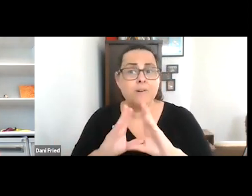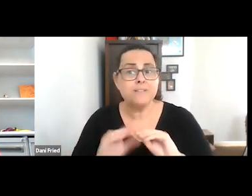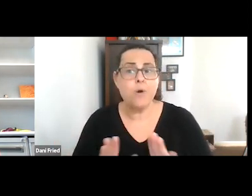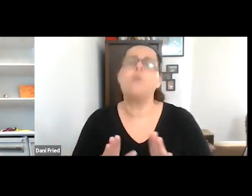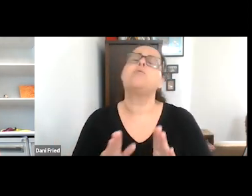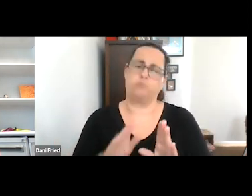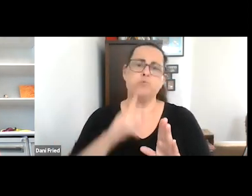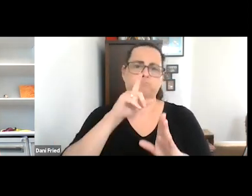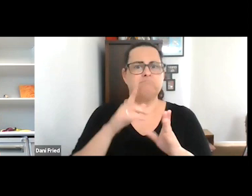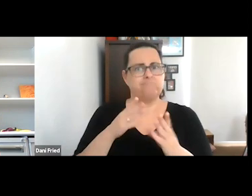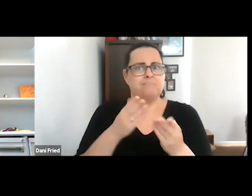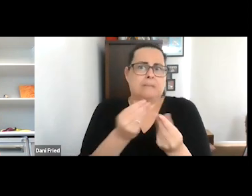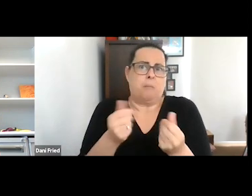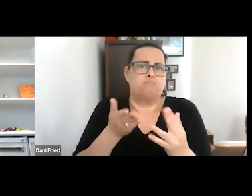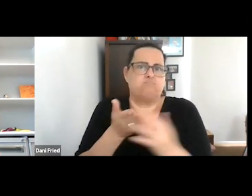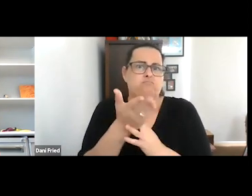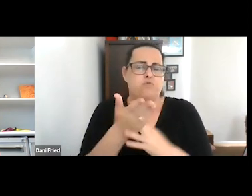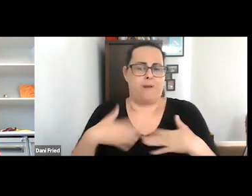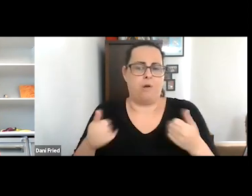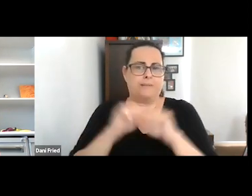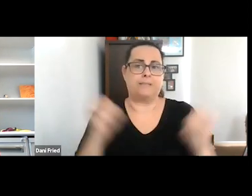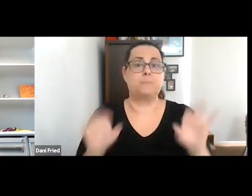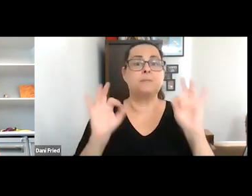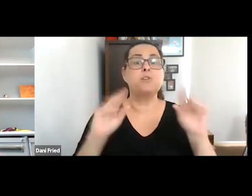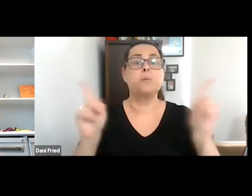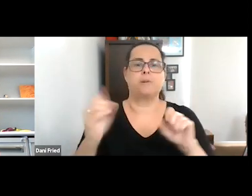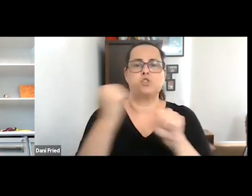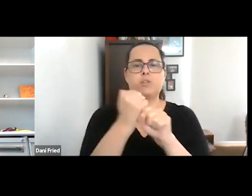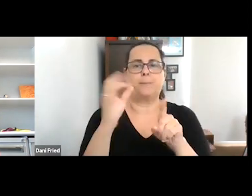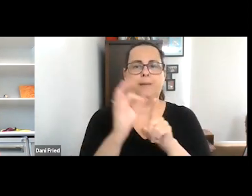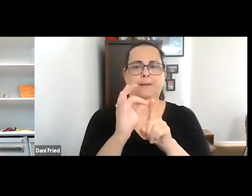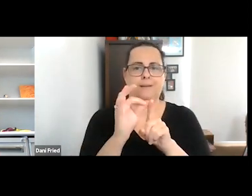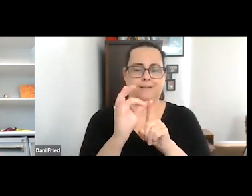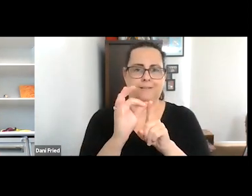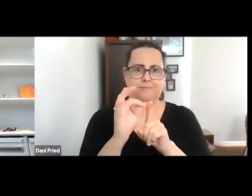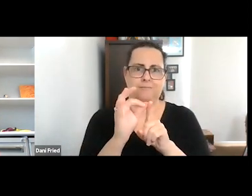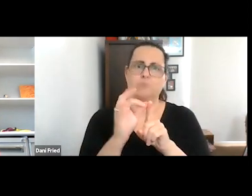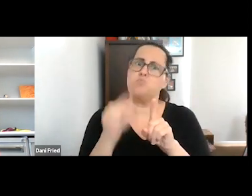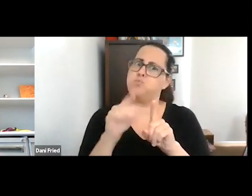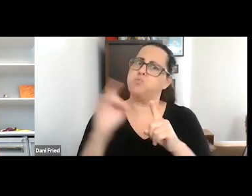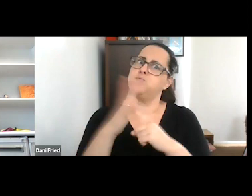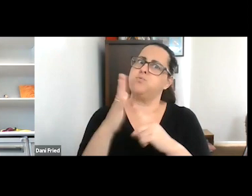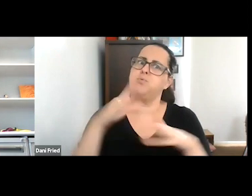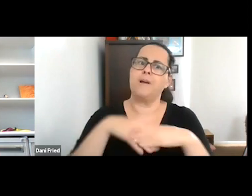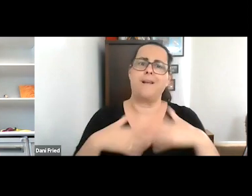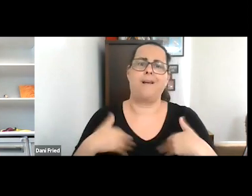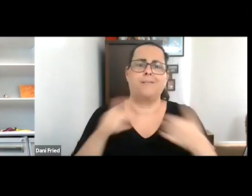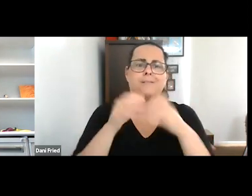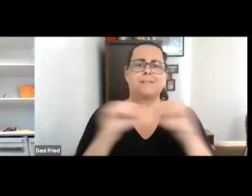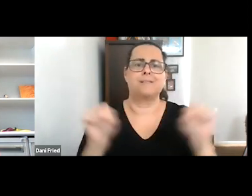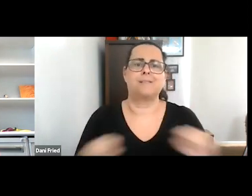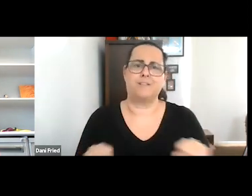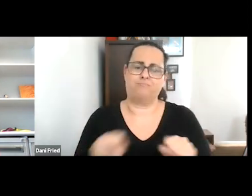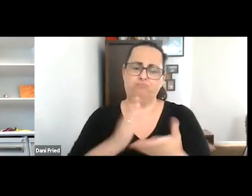system, and GPs are a major part of the health system. So they're